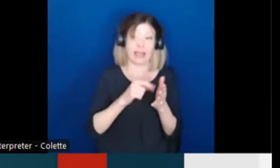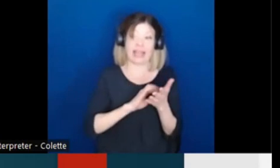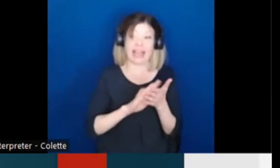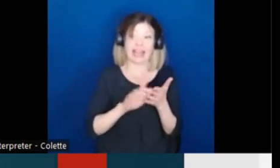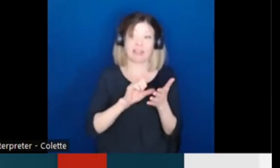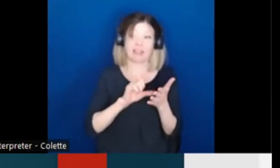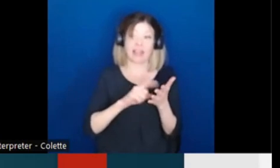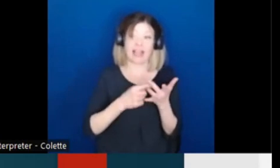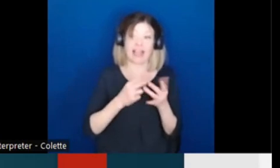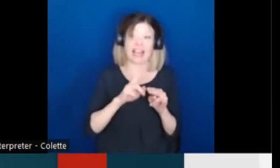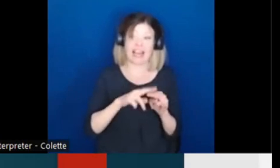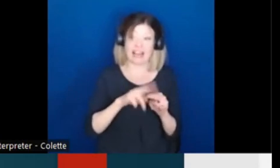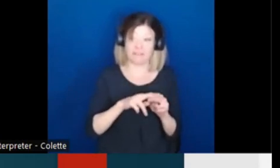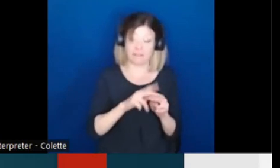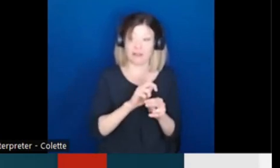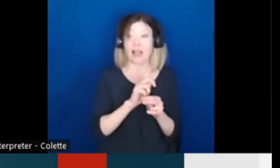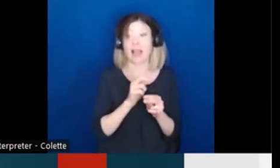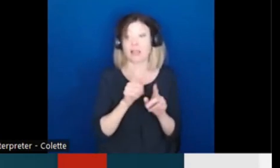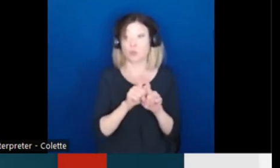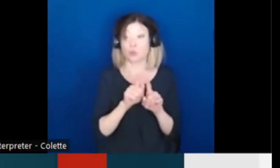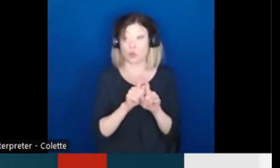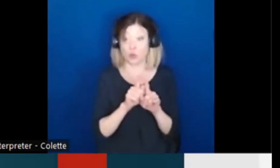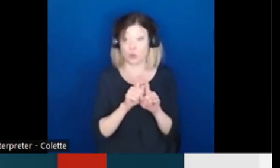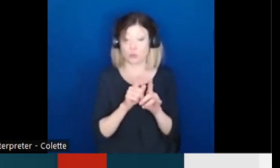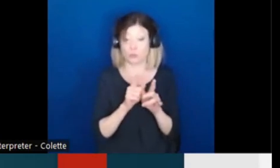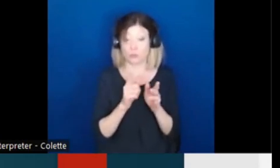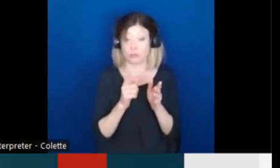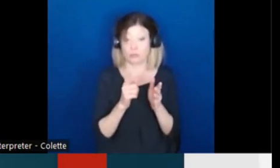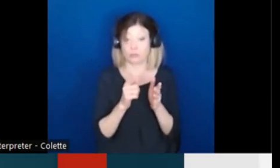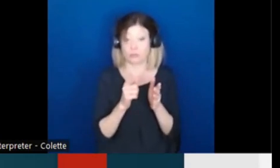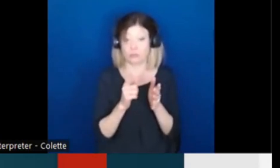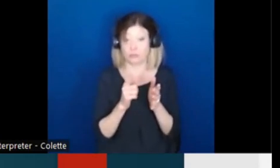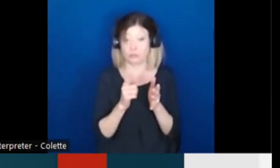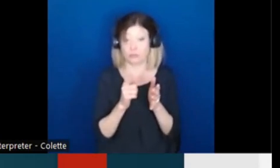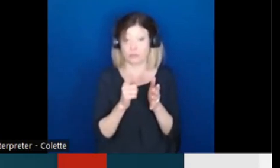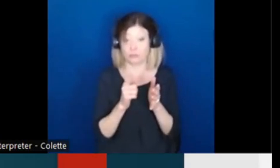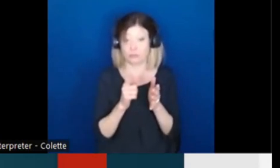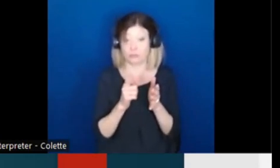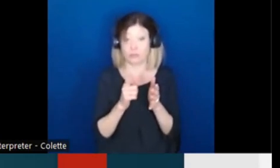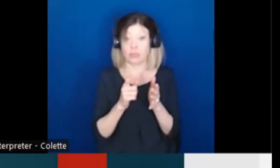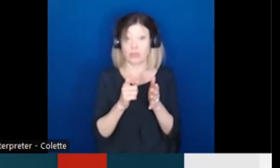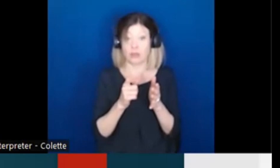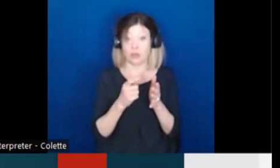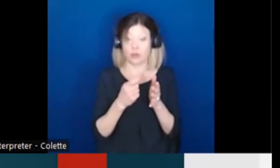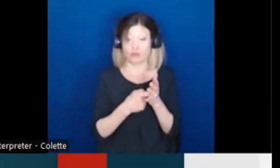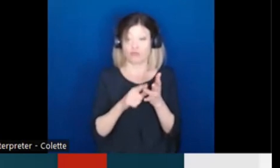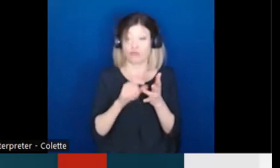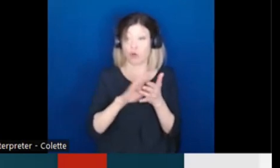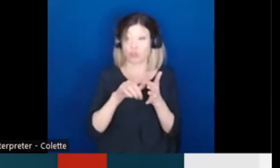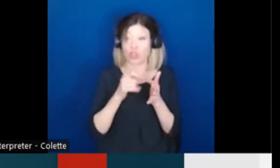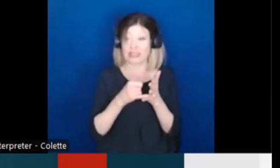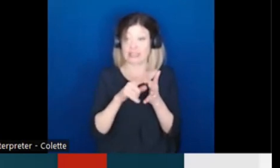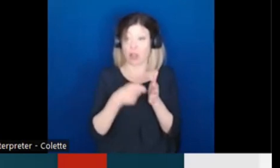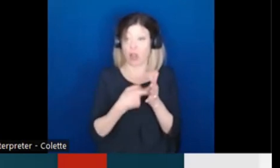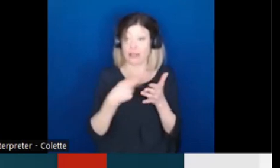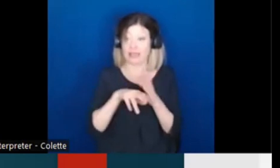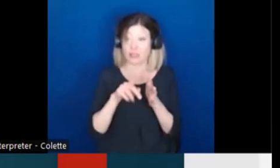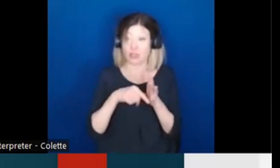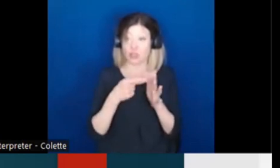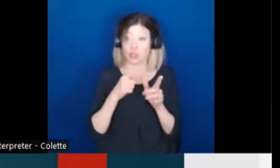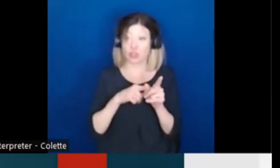Patrick hadn't allowed his daughters to read Byron, I think they still would have become writers. But if they hadn't kind